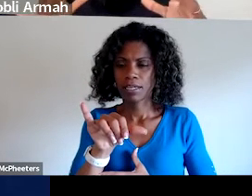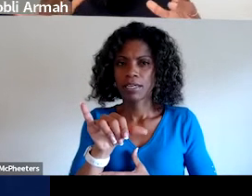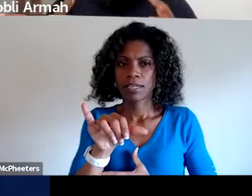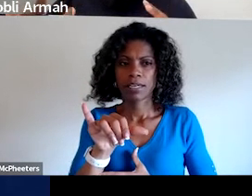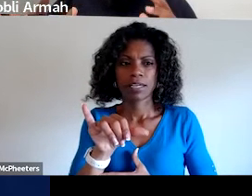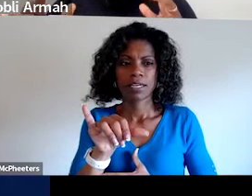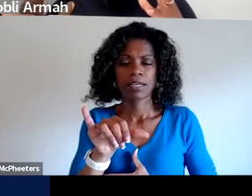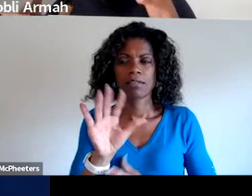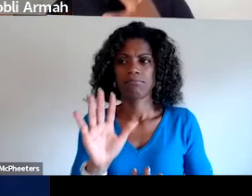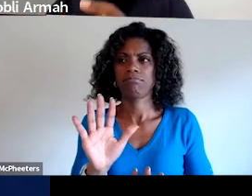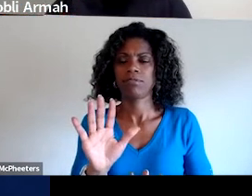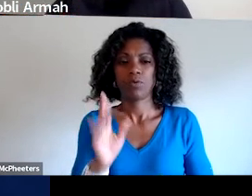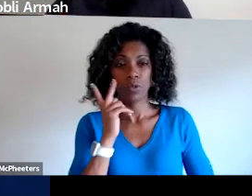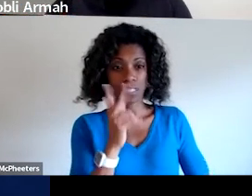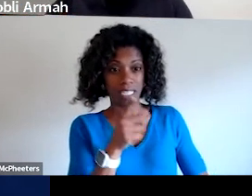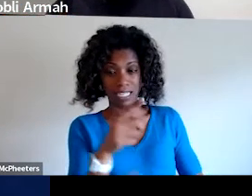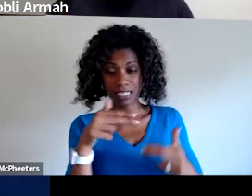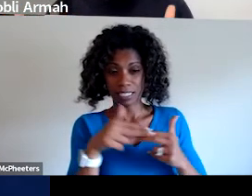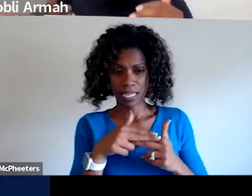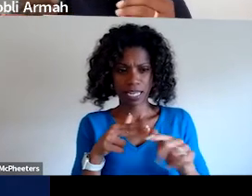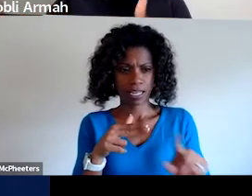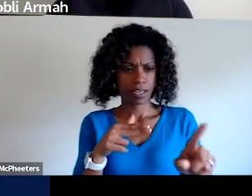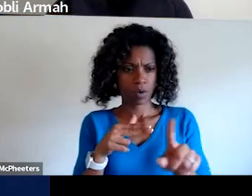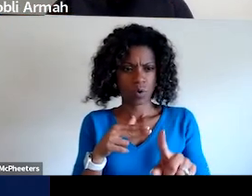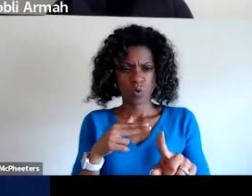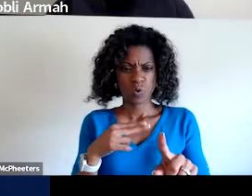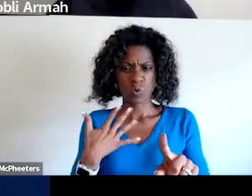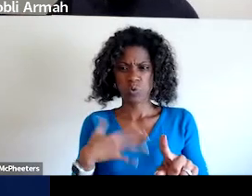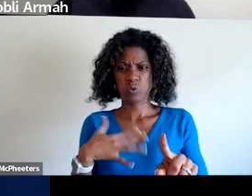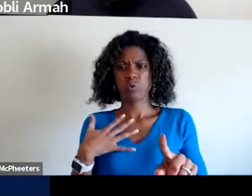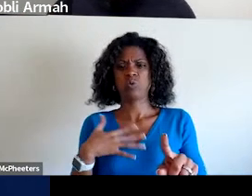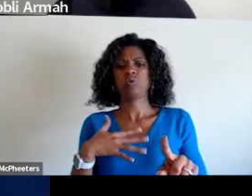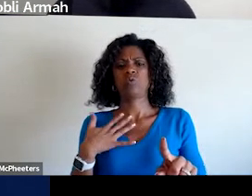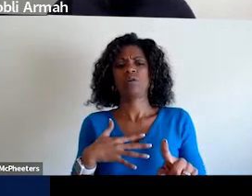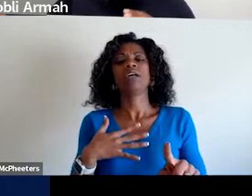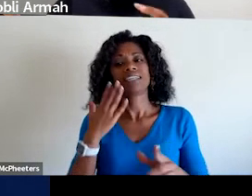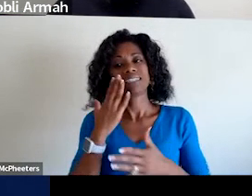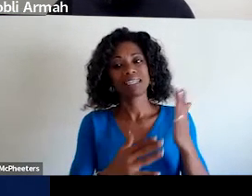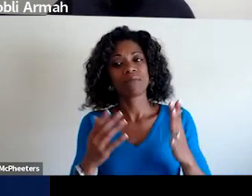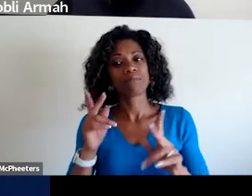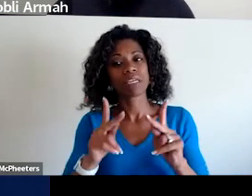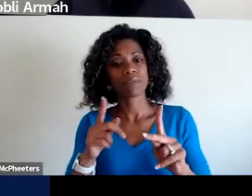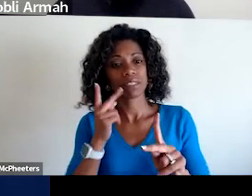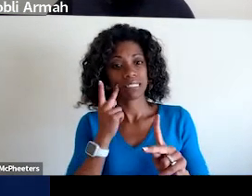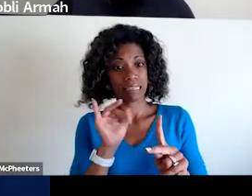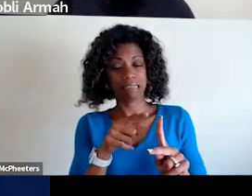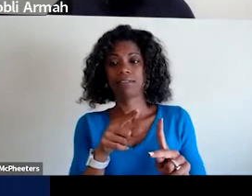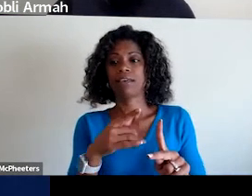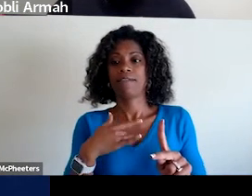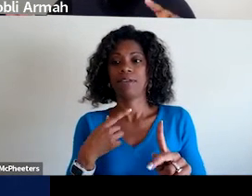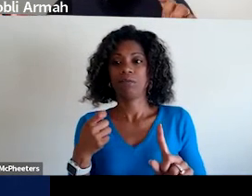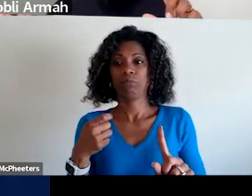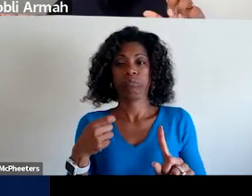this slide and you see the images, some of it could be triggering for people. So we want to also call that out because we like to operate under the pretense of do no